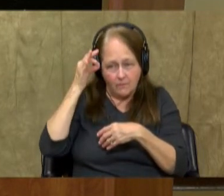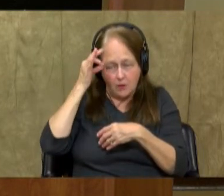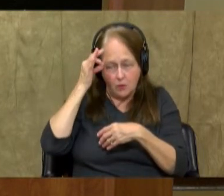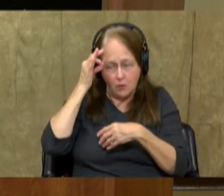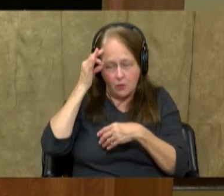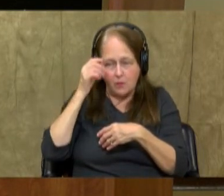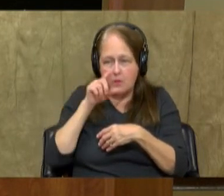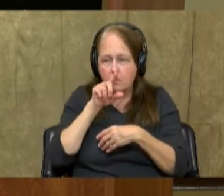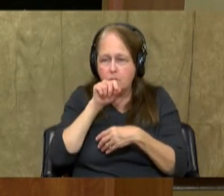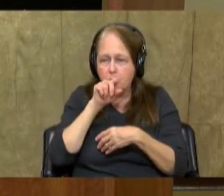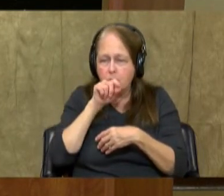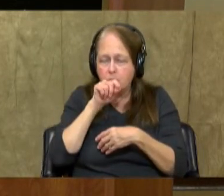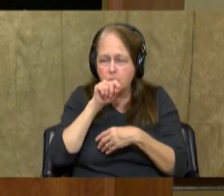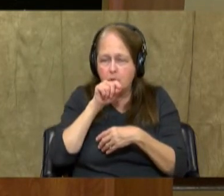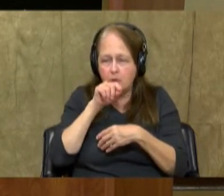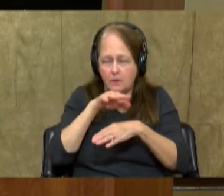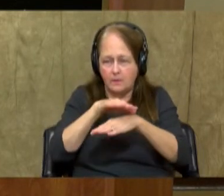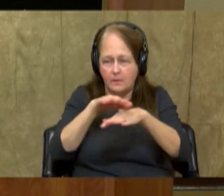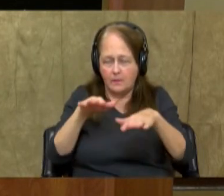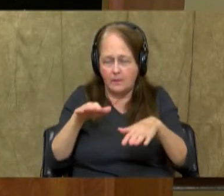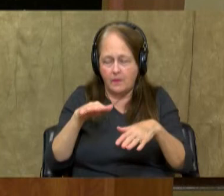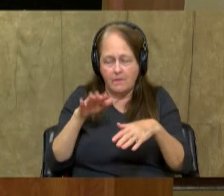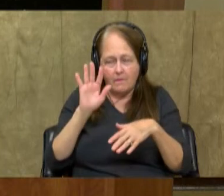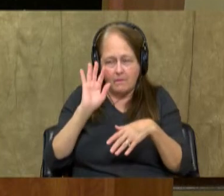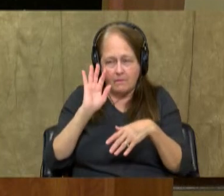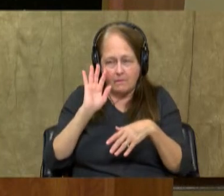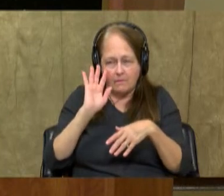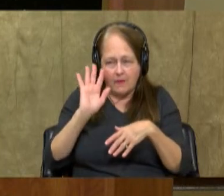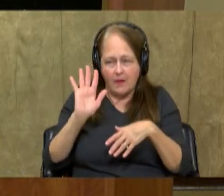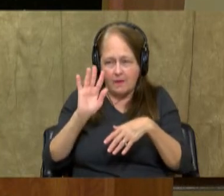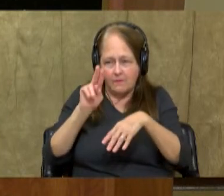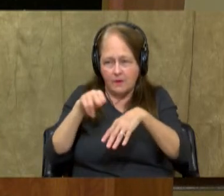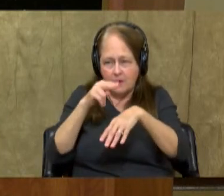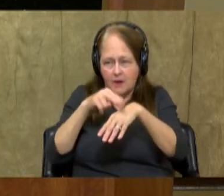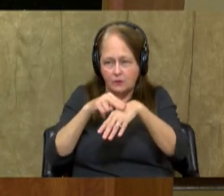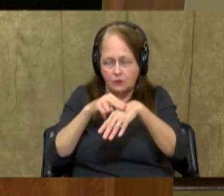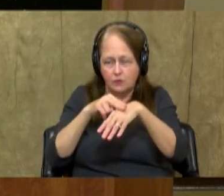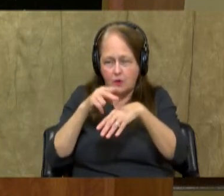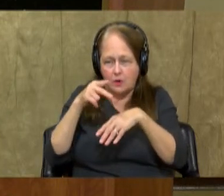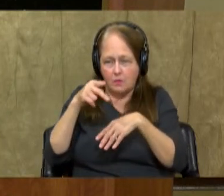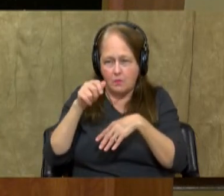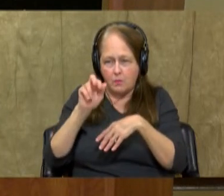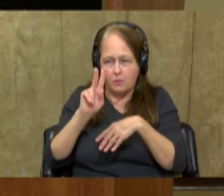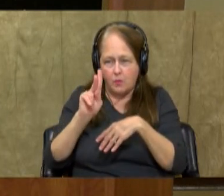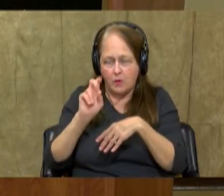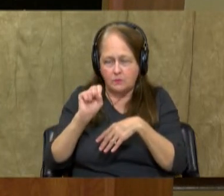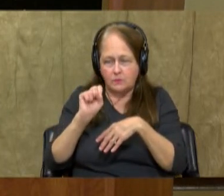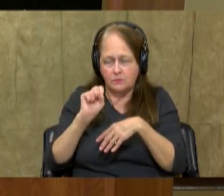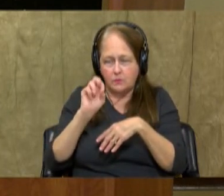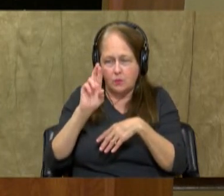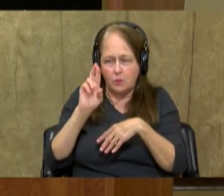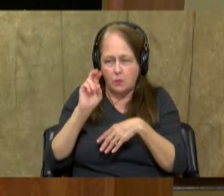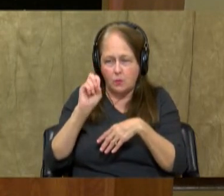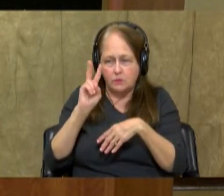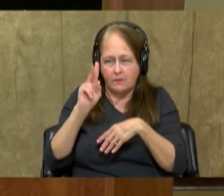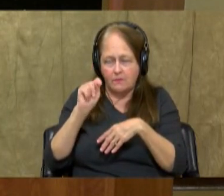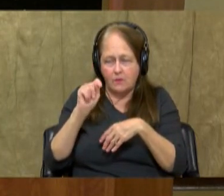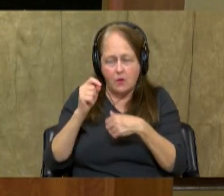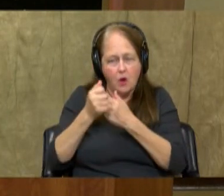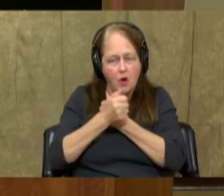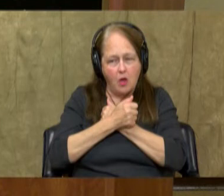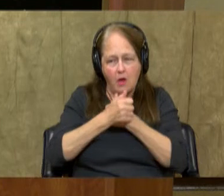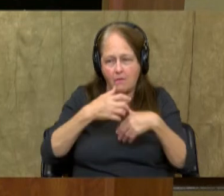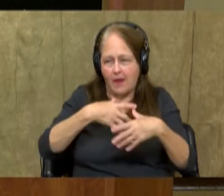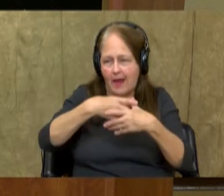reservations, 5 national parks, and more. Thanks in part to Roosevelt's devotion to the great